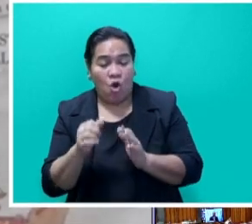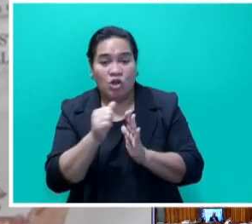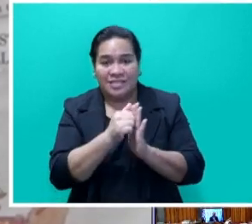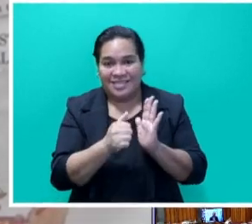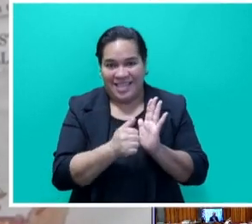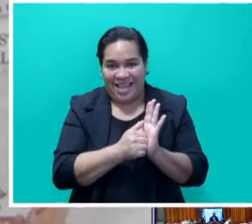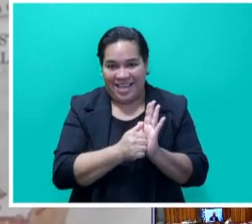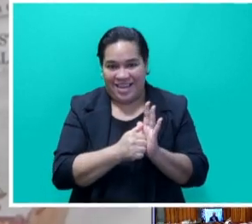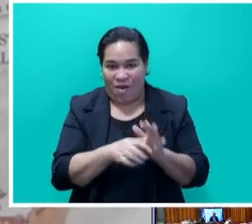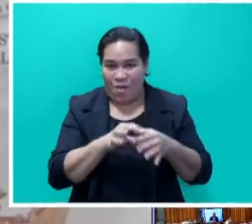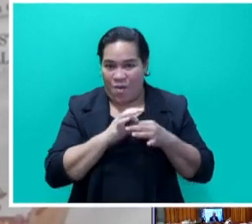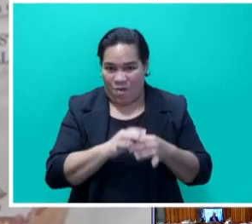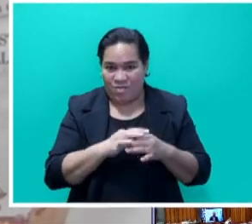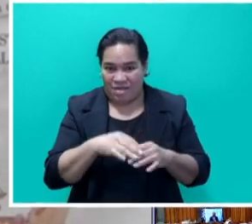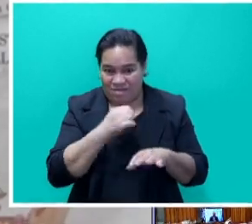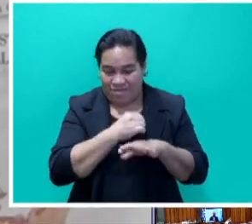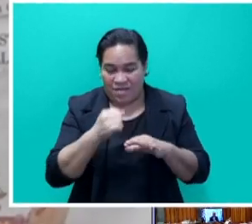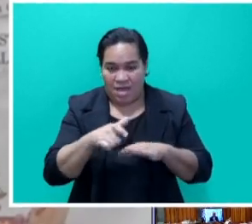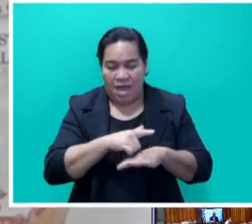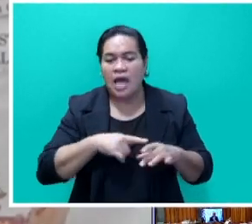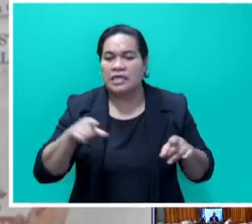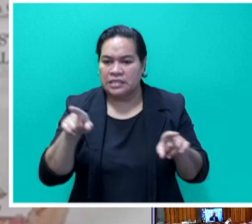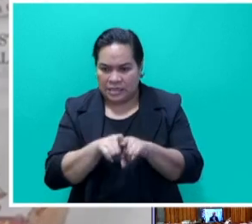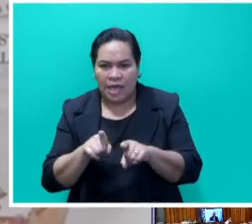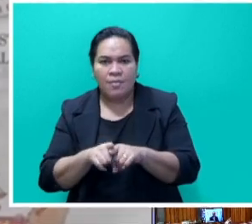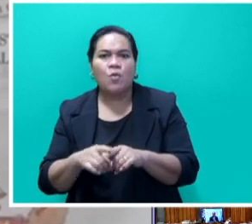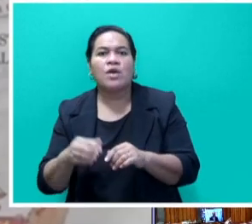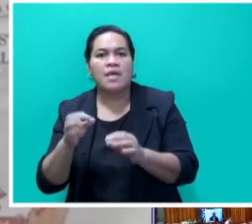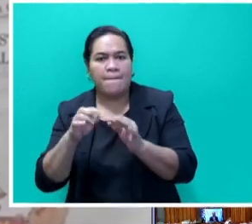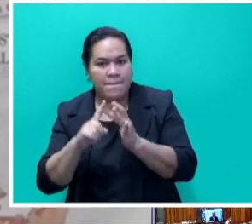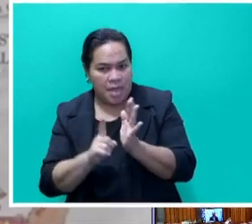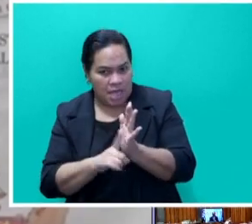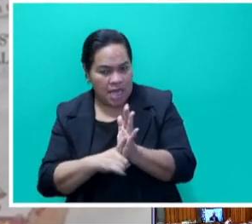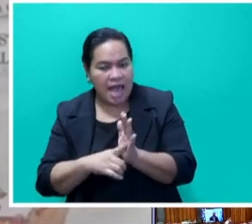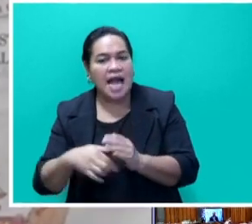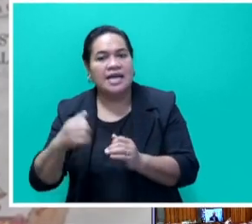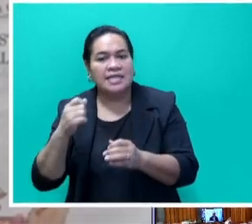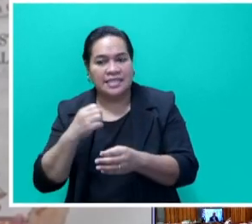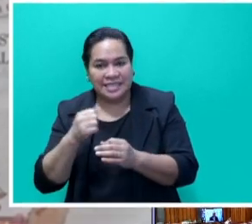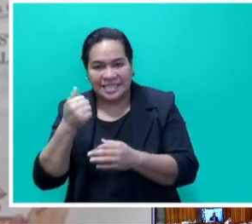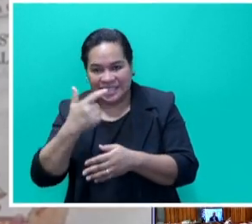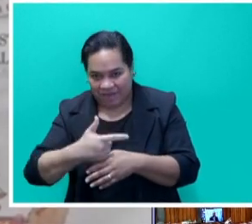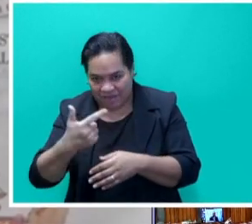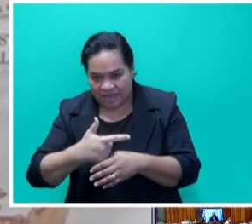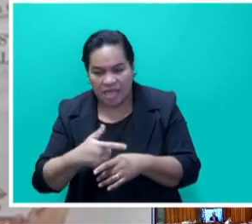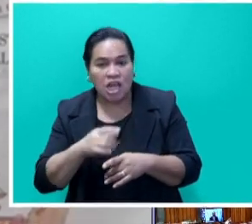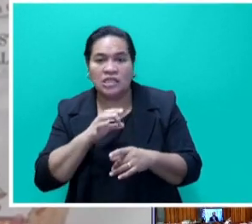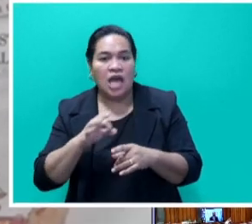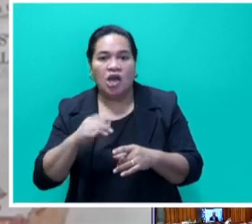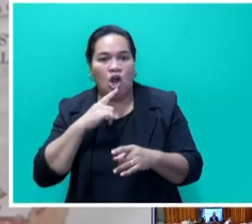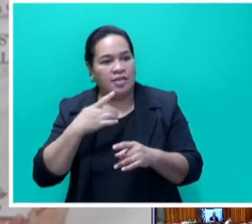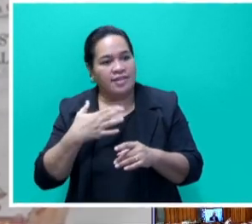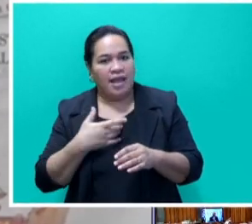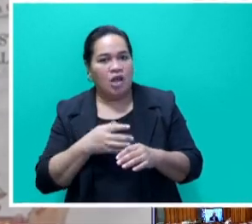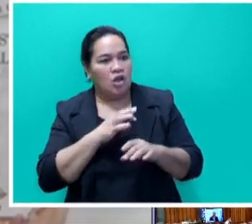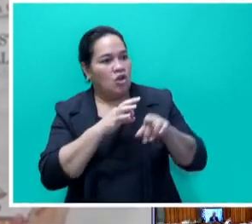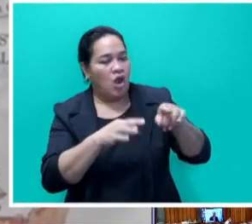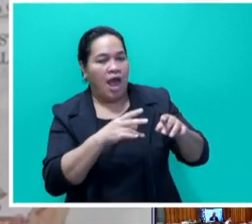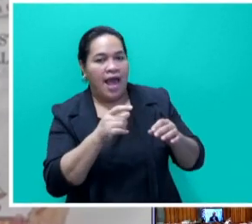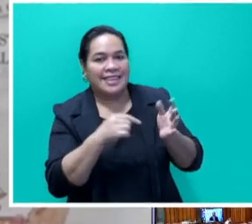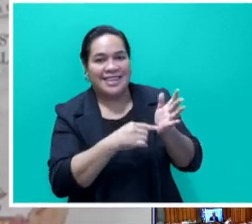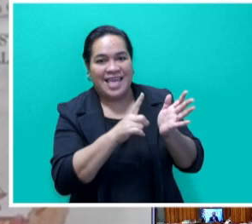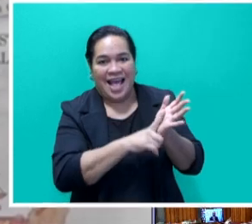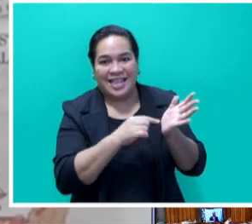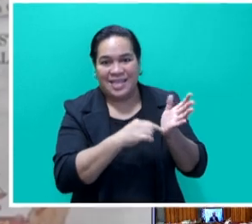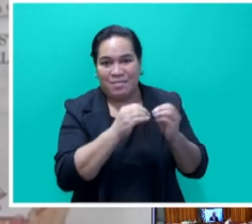And this is also true for Bill 17, which does not diminish the rights of TLTB over the land that it manages in